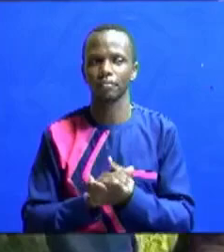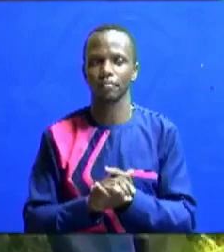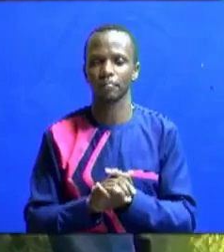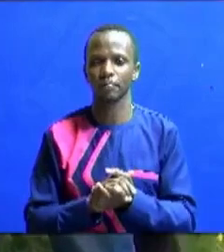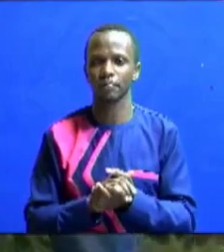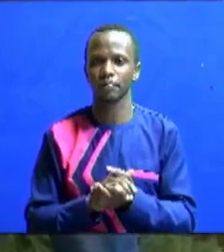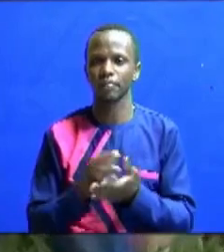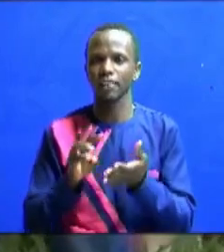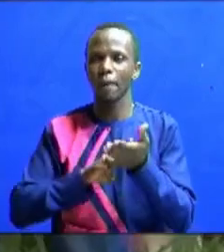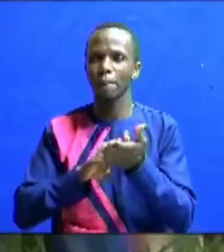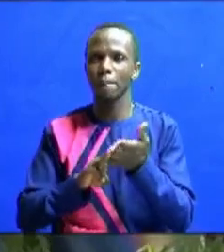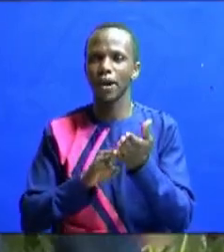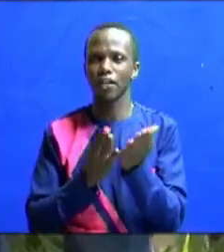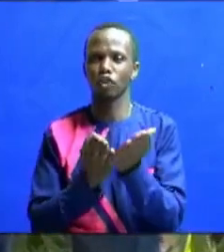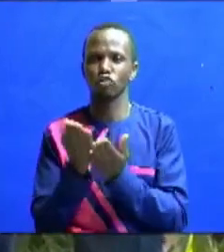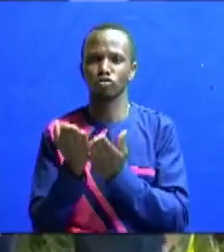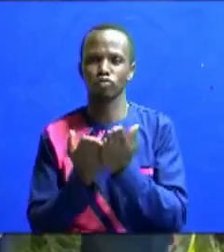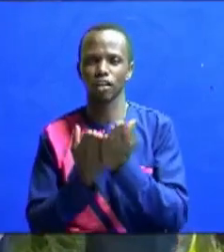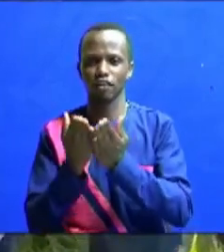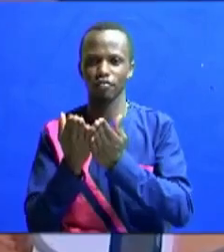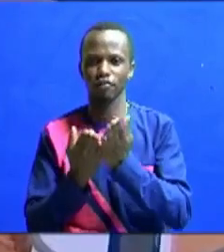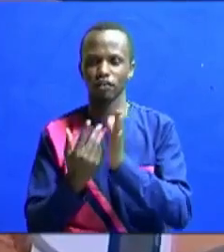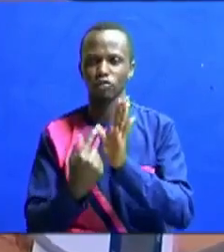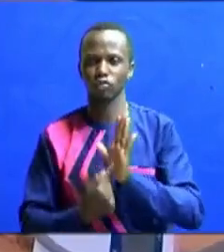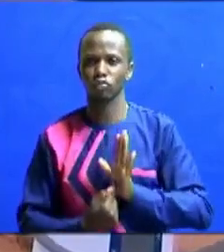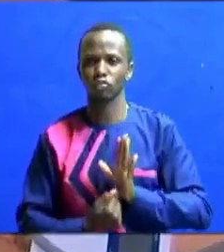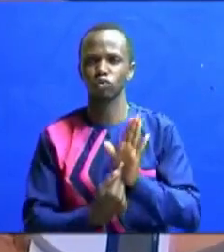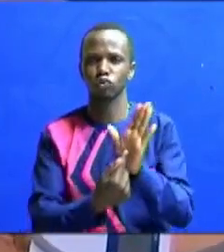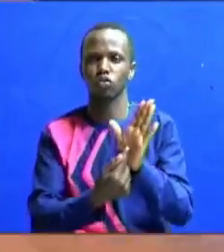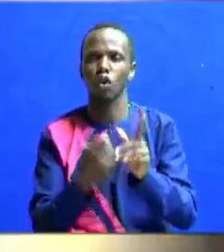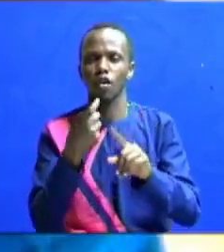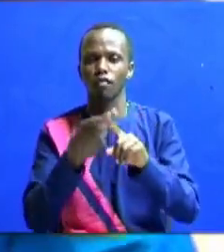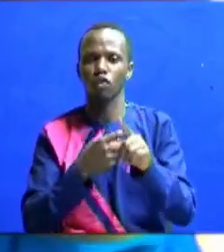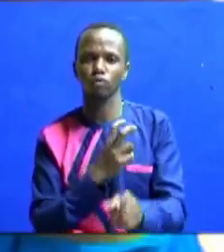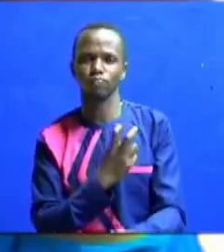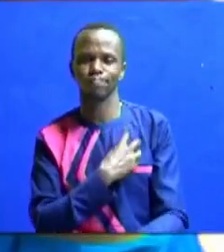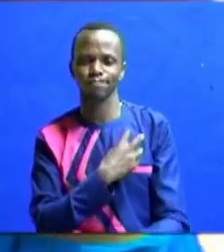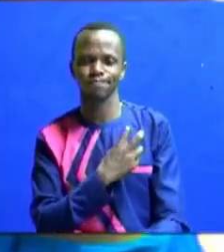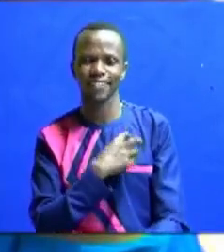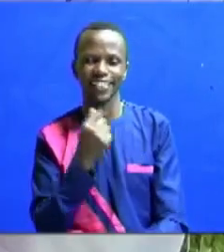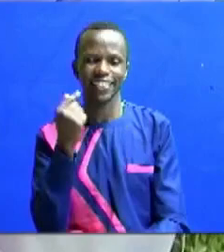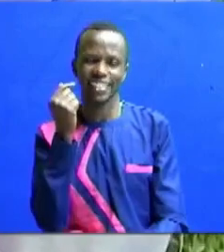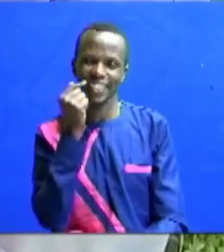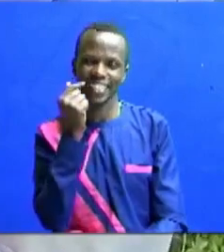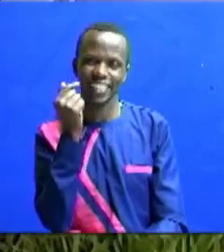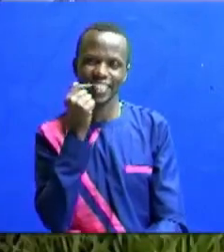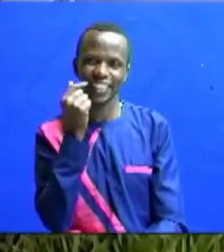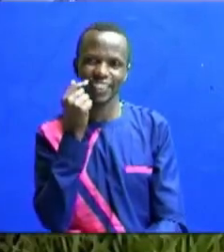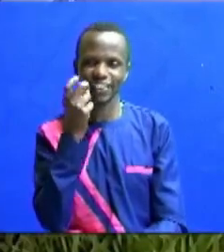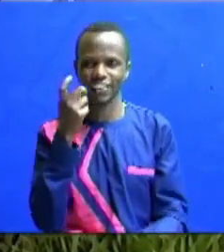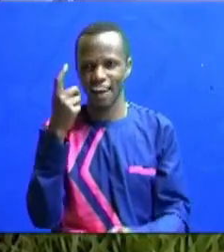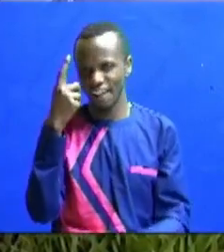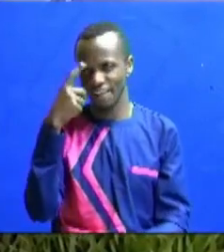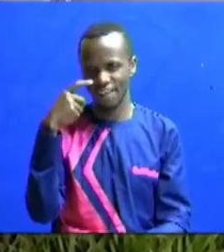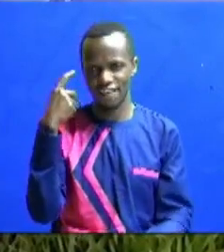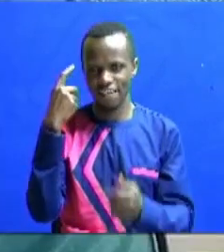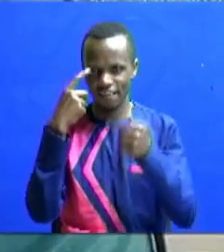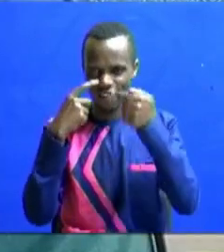The medical services offered ranged from consultations, dentistry, optical,